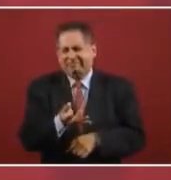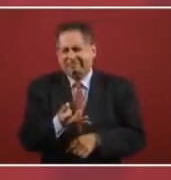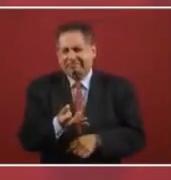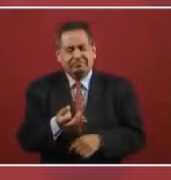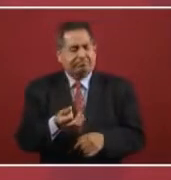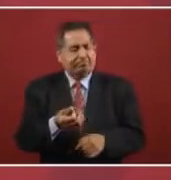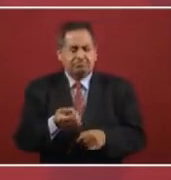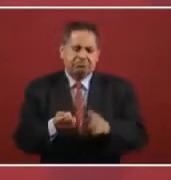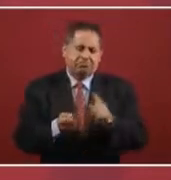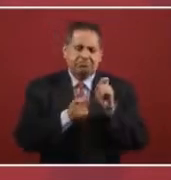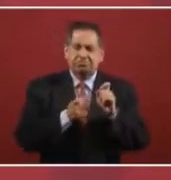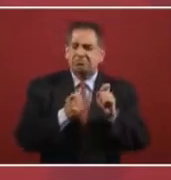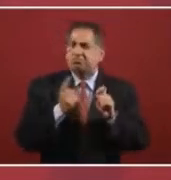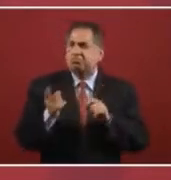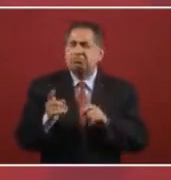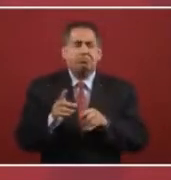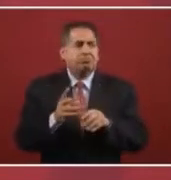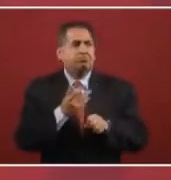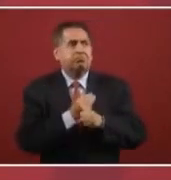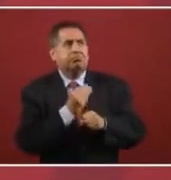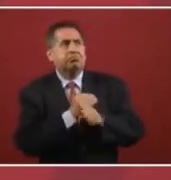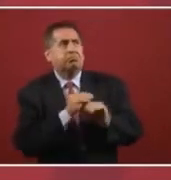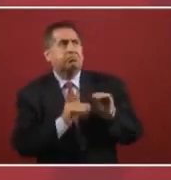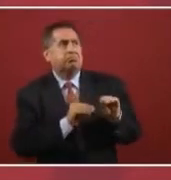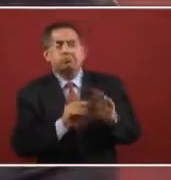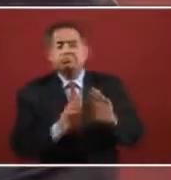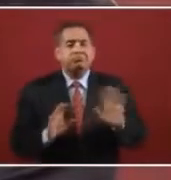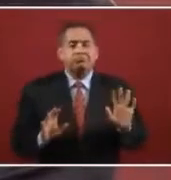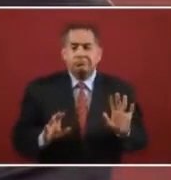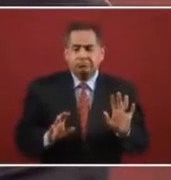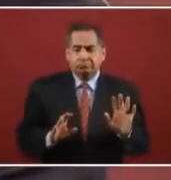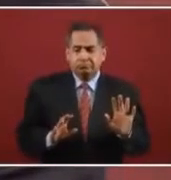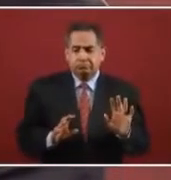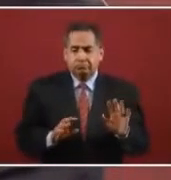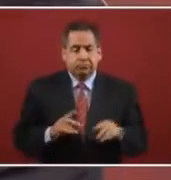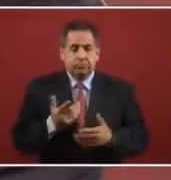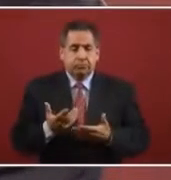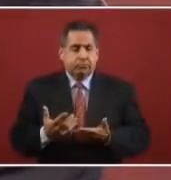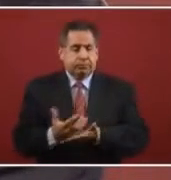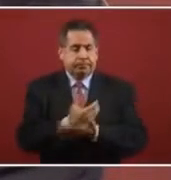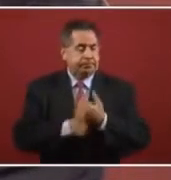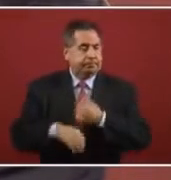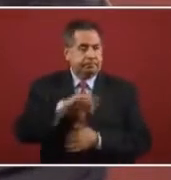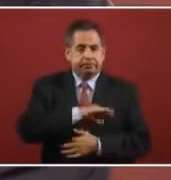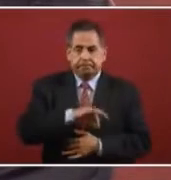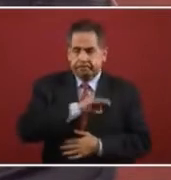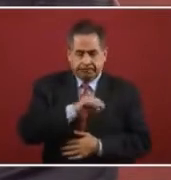minimal, just to guarantee the